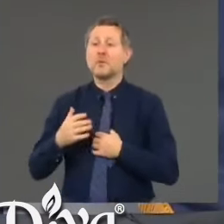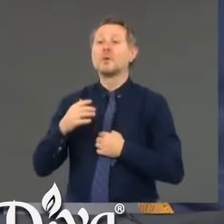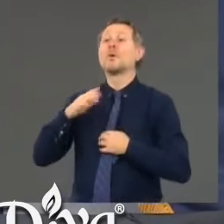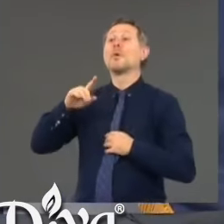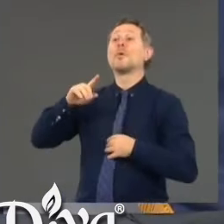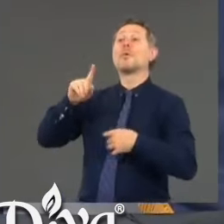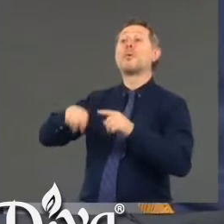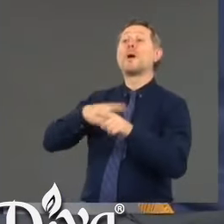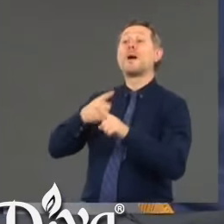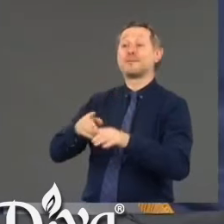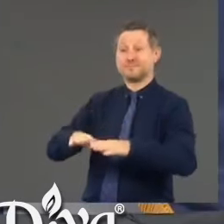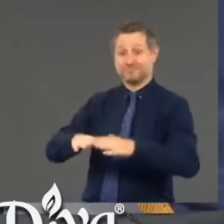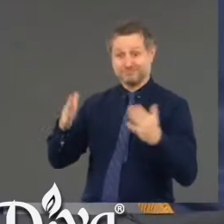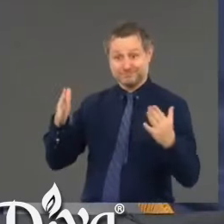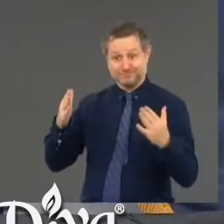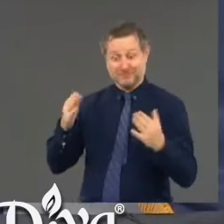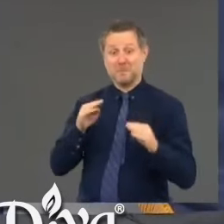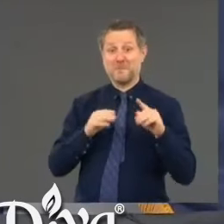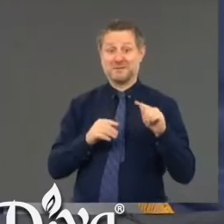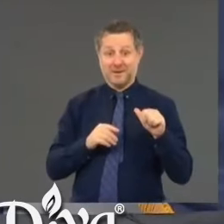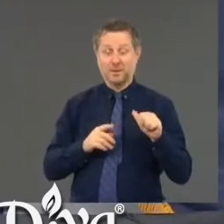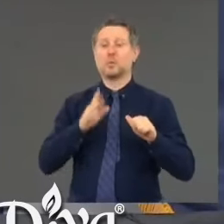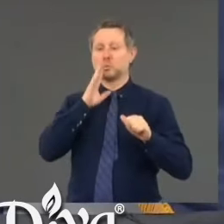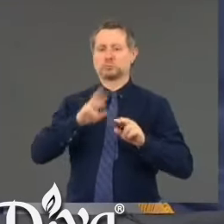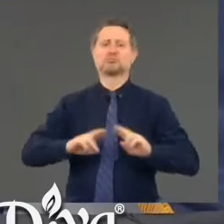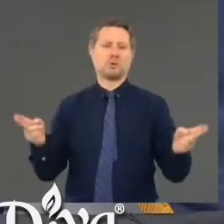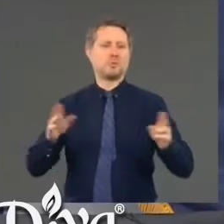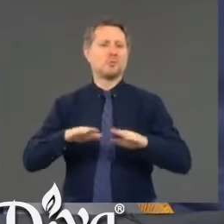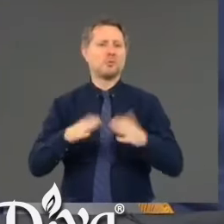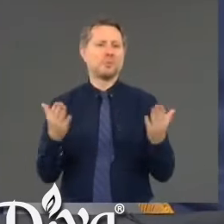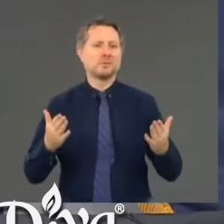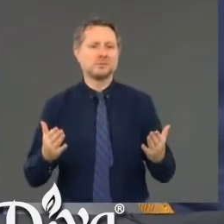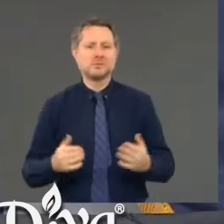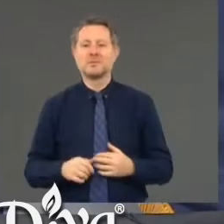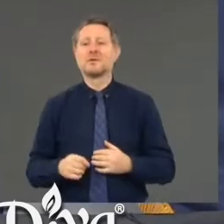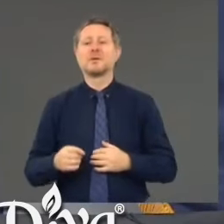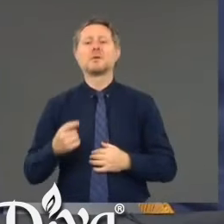open. Second question on the